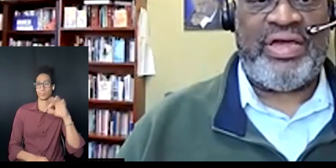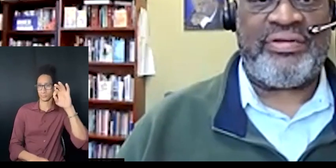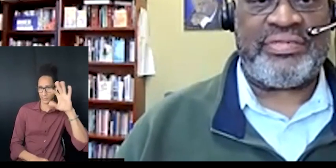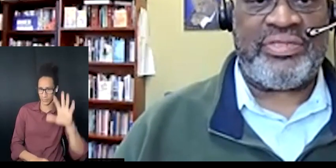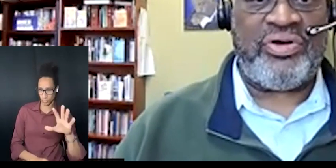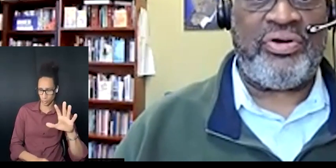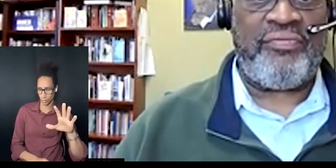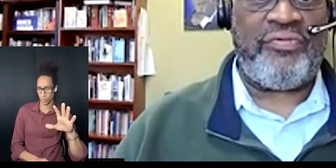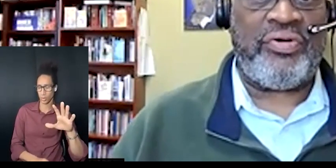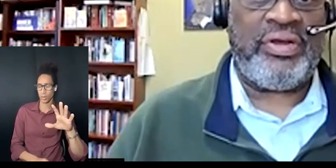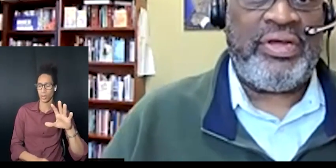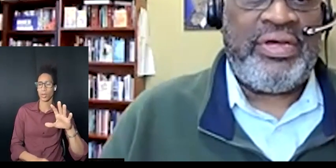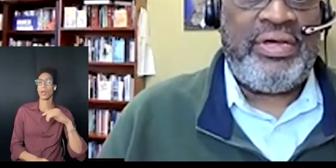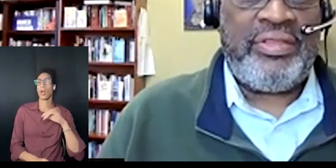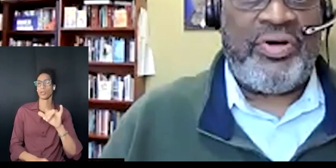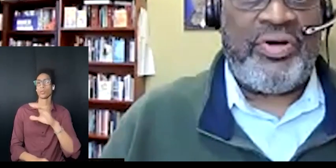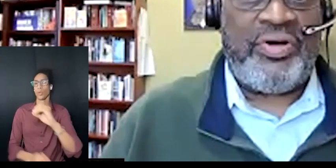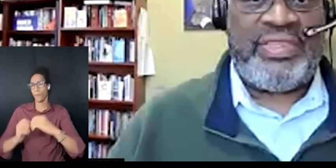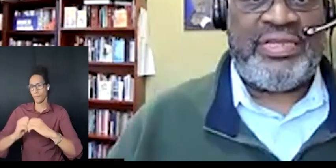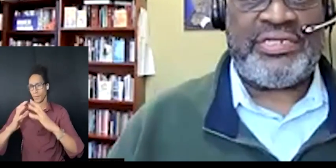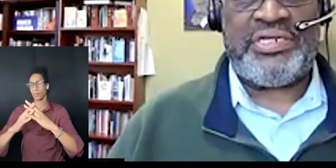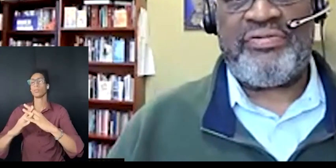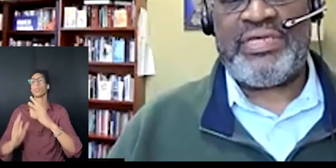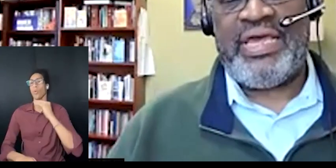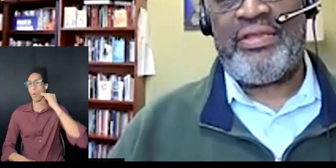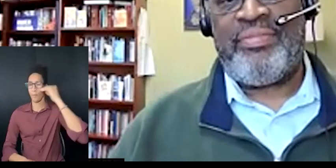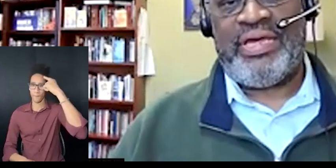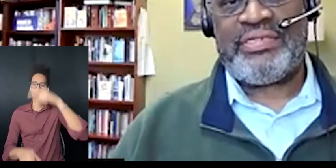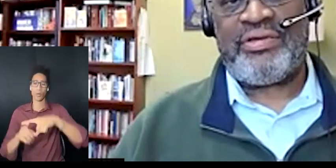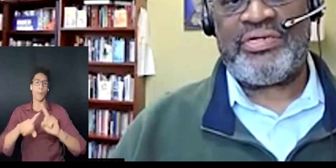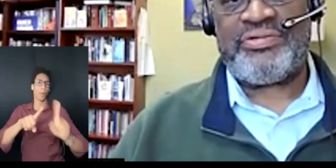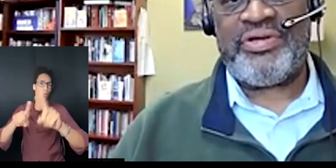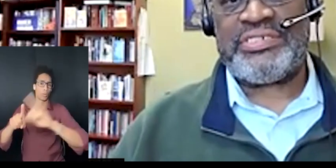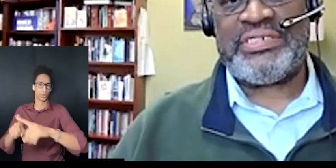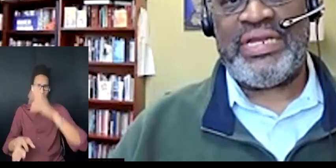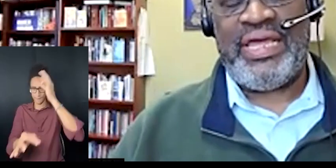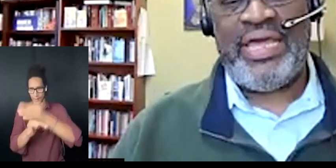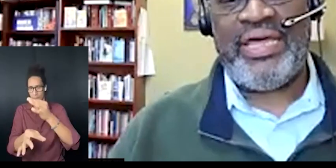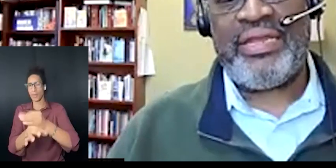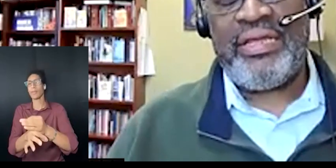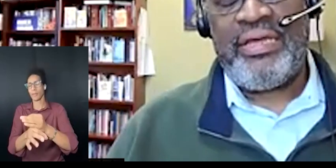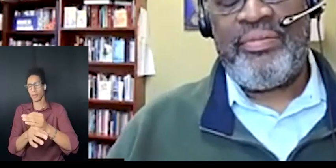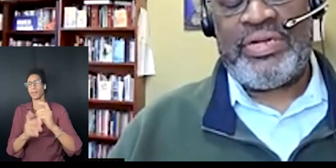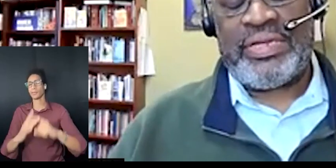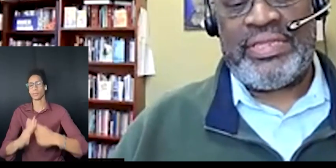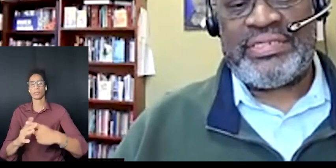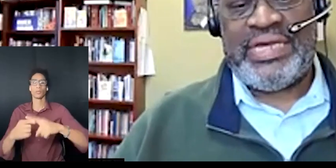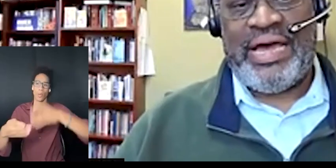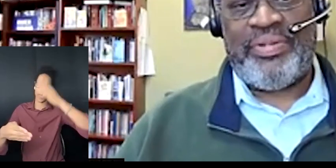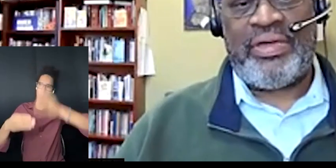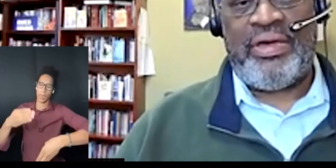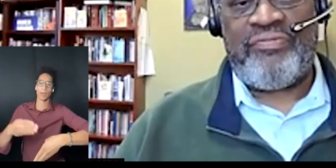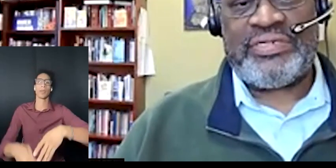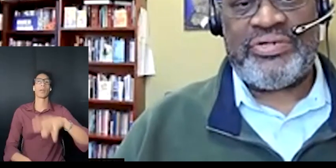the co-founders and the home for the multi-faith initiative to end mass incarceration. And particularly